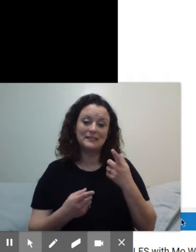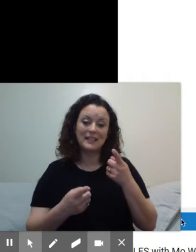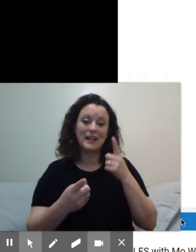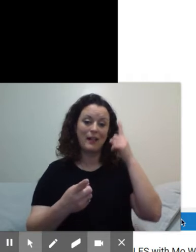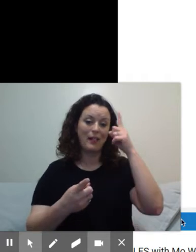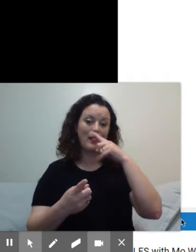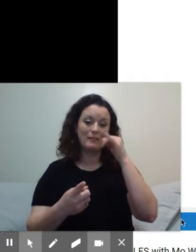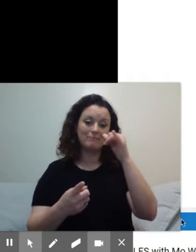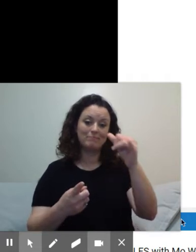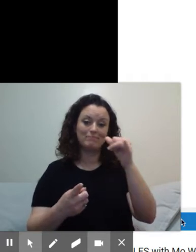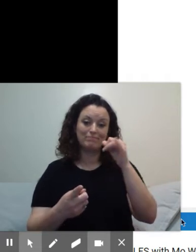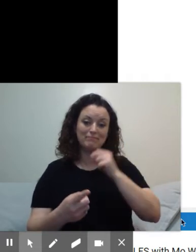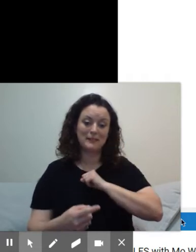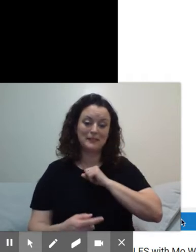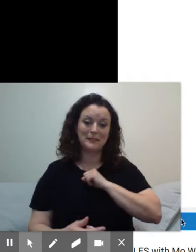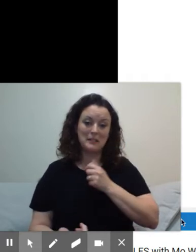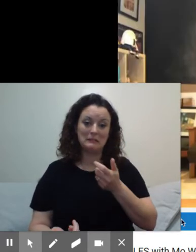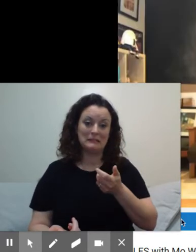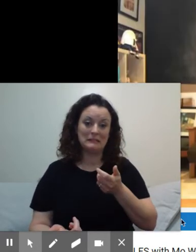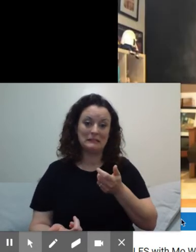spot-on caricature of myself.